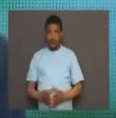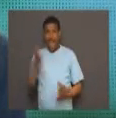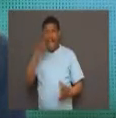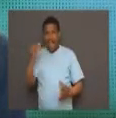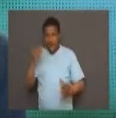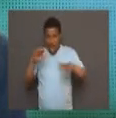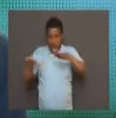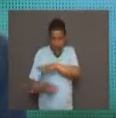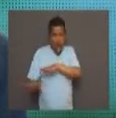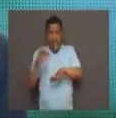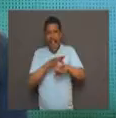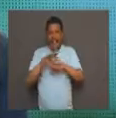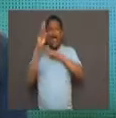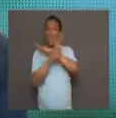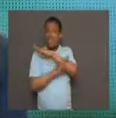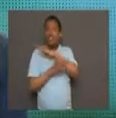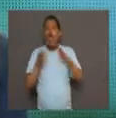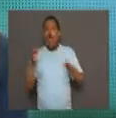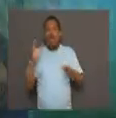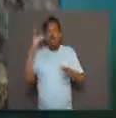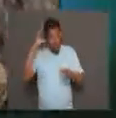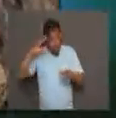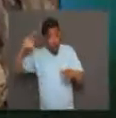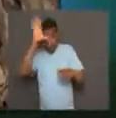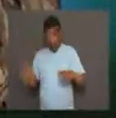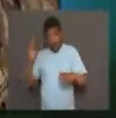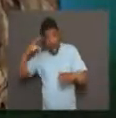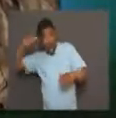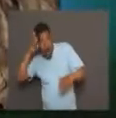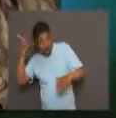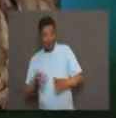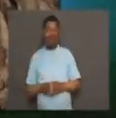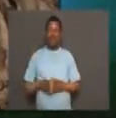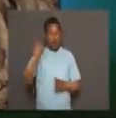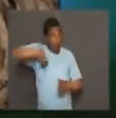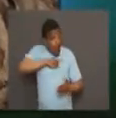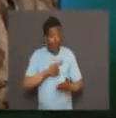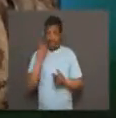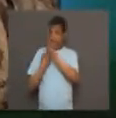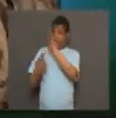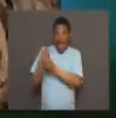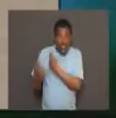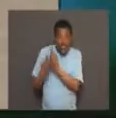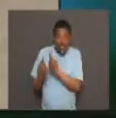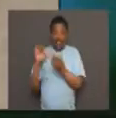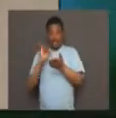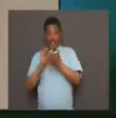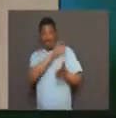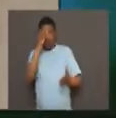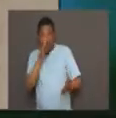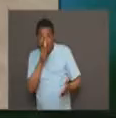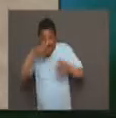the lowland regions of the Horn. We discussed that the